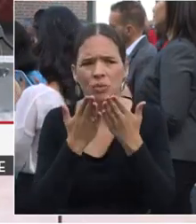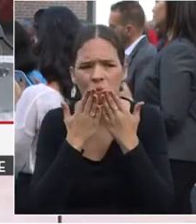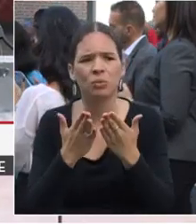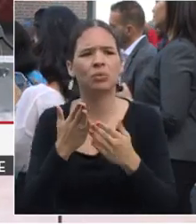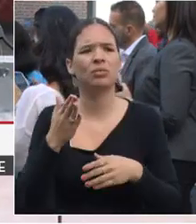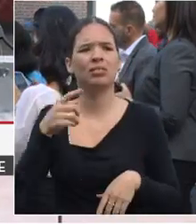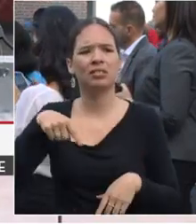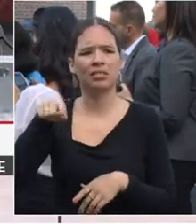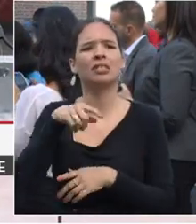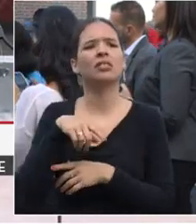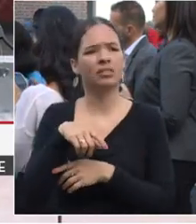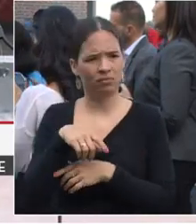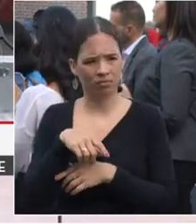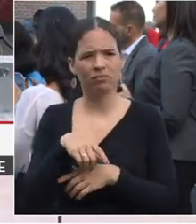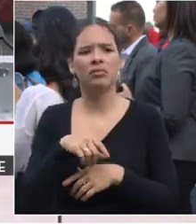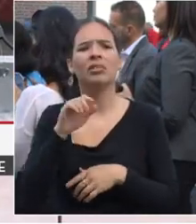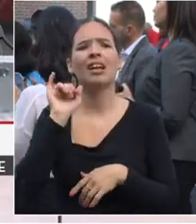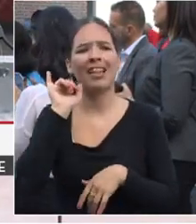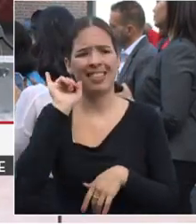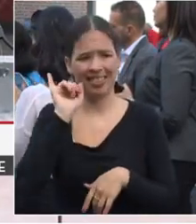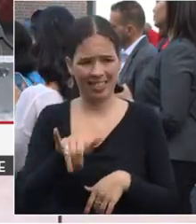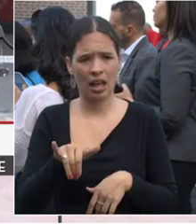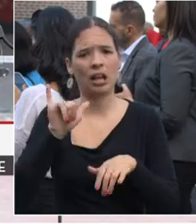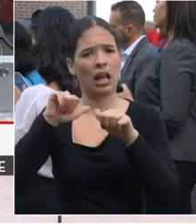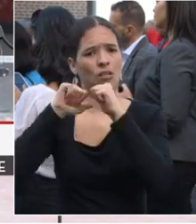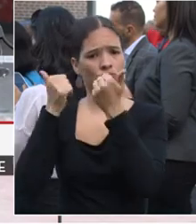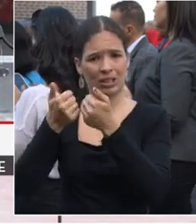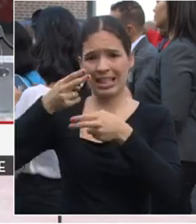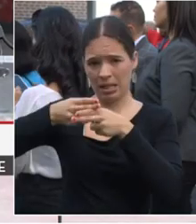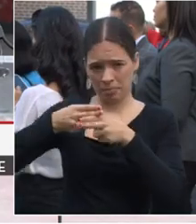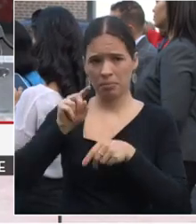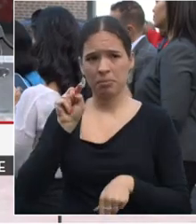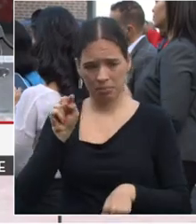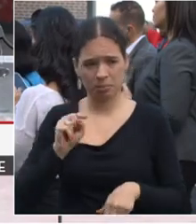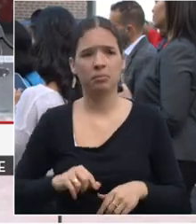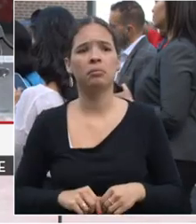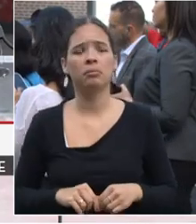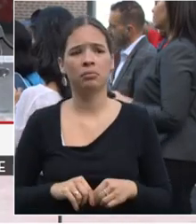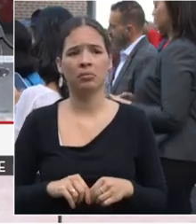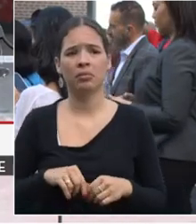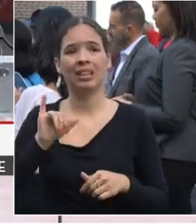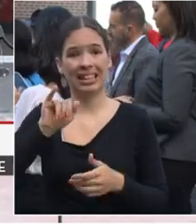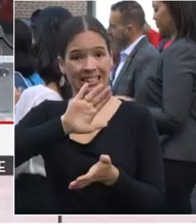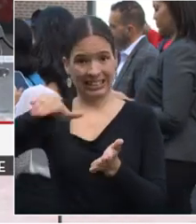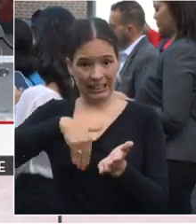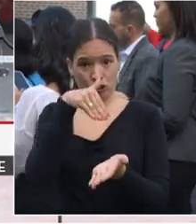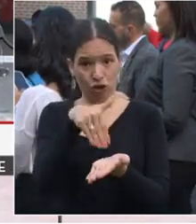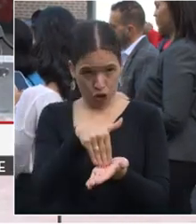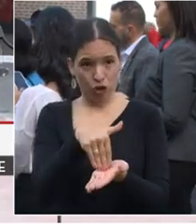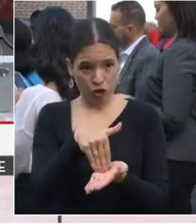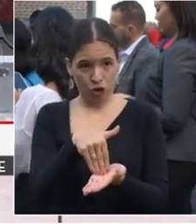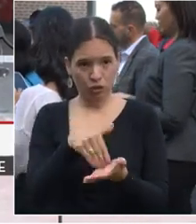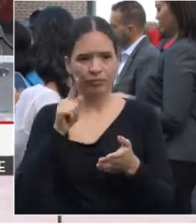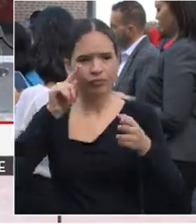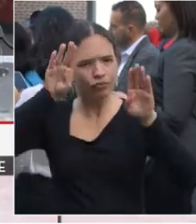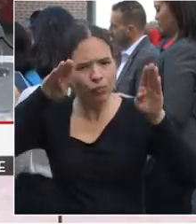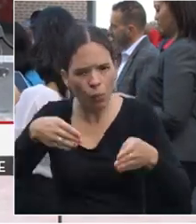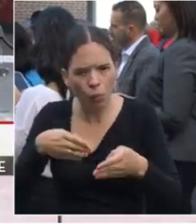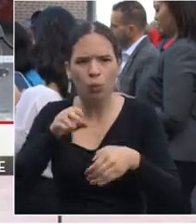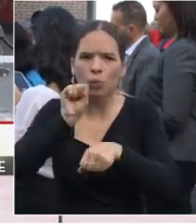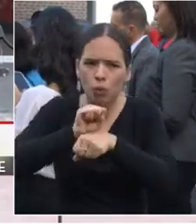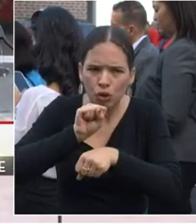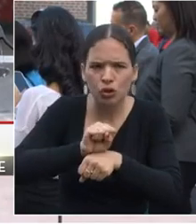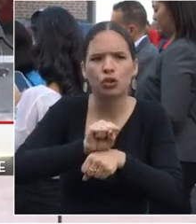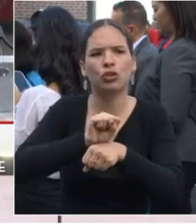Civic Association, the Skyland Task Force, as well as the many community partners who were all listed before, who have assisted in